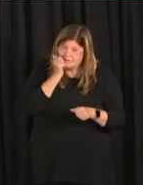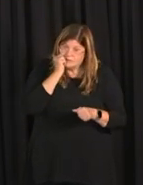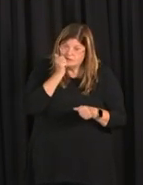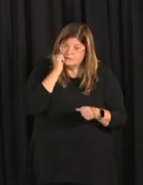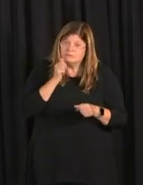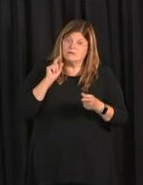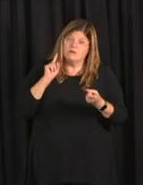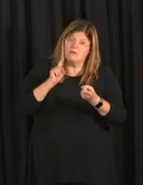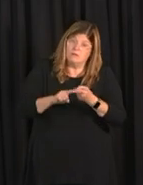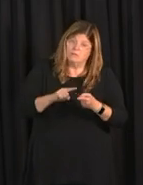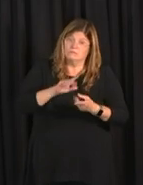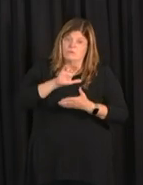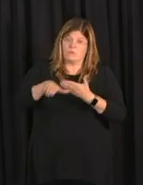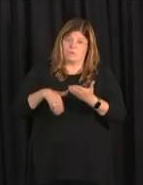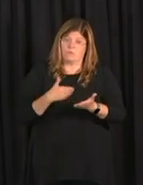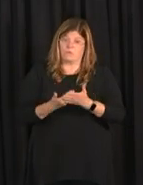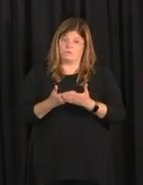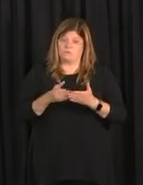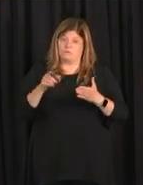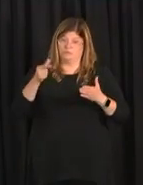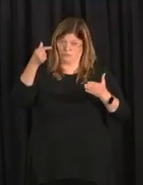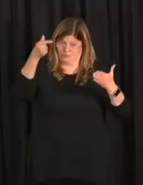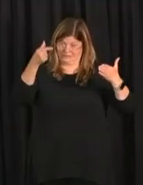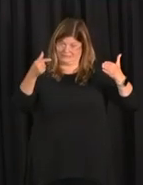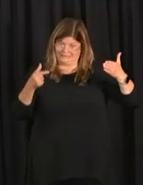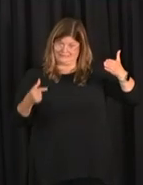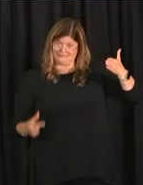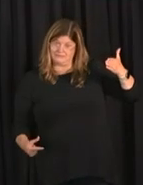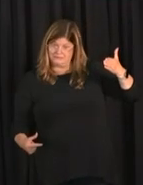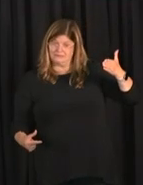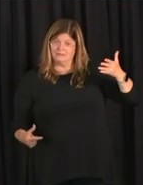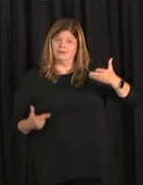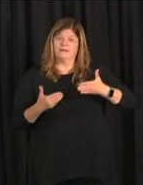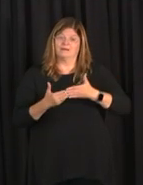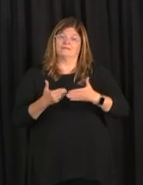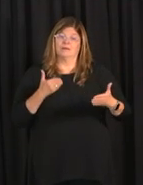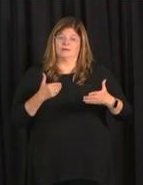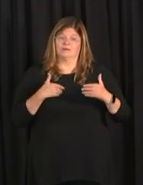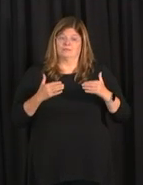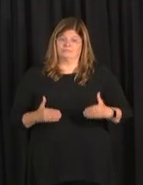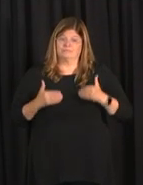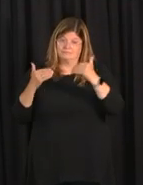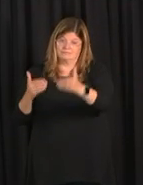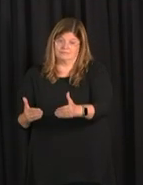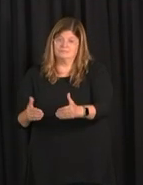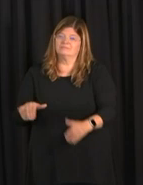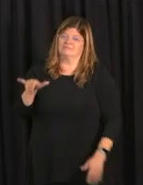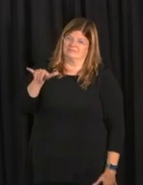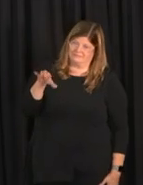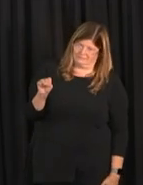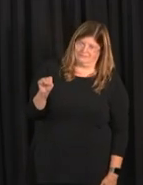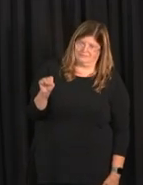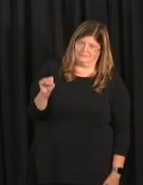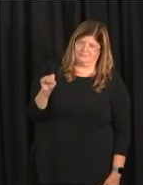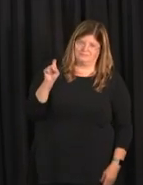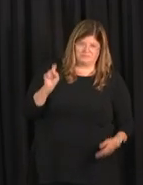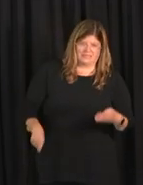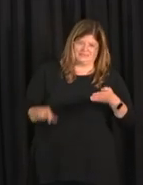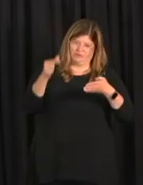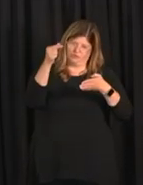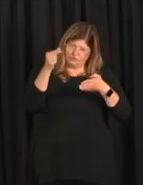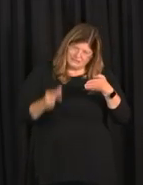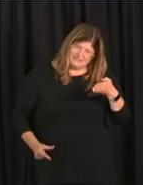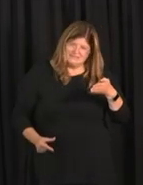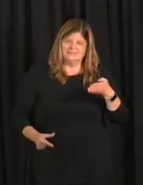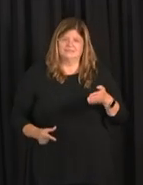to wait until all of those boxes are in green before we would see phase 3 triggered? Yes. Okay. And then, I